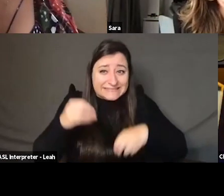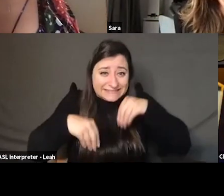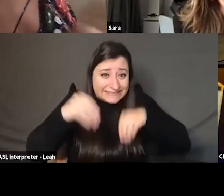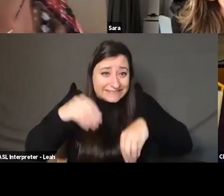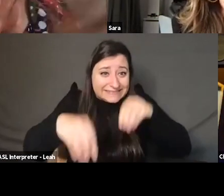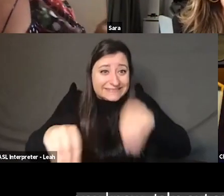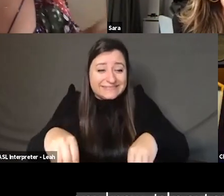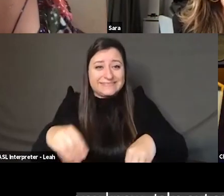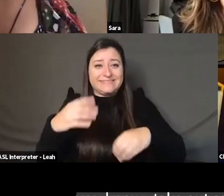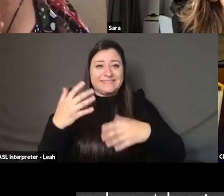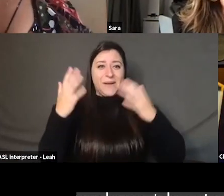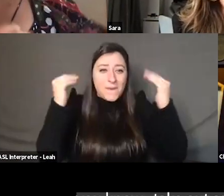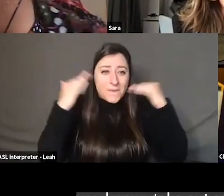seeds,